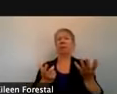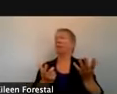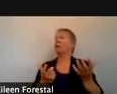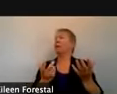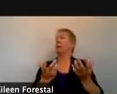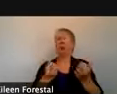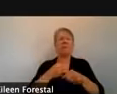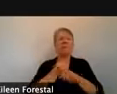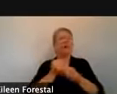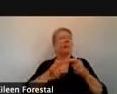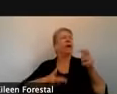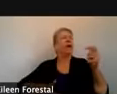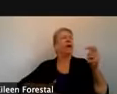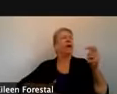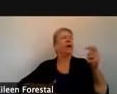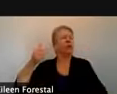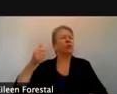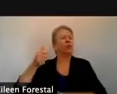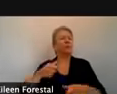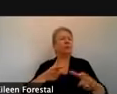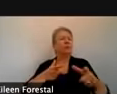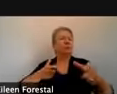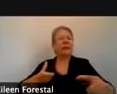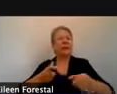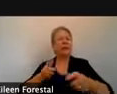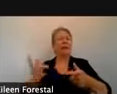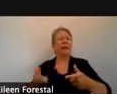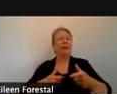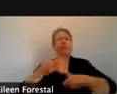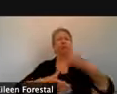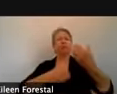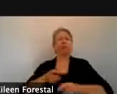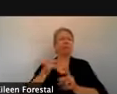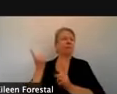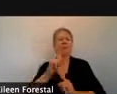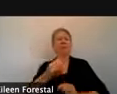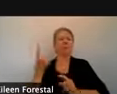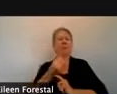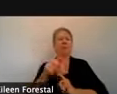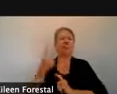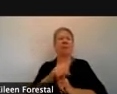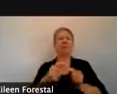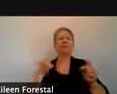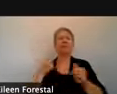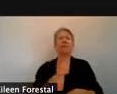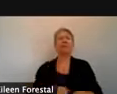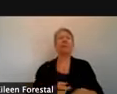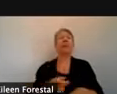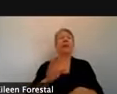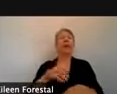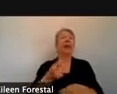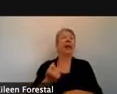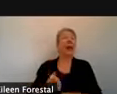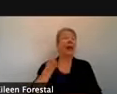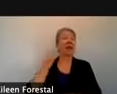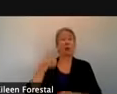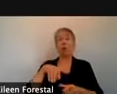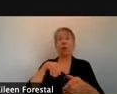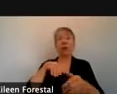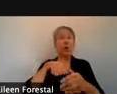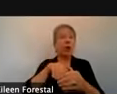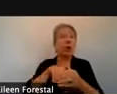would have stood in line to check in, then stood in another line to get your ID checked, then stood in one more line for